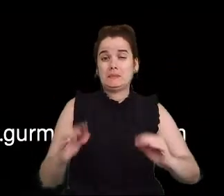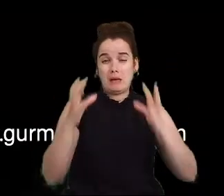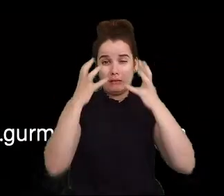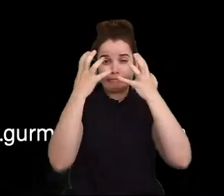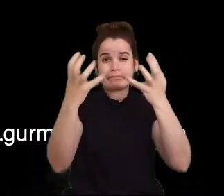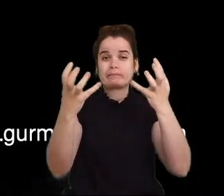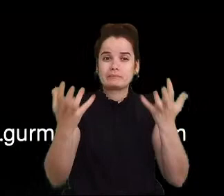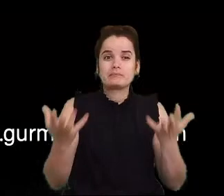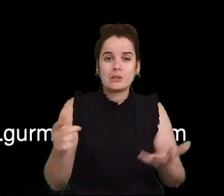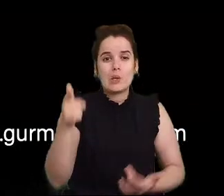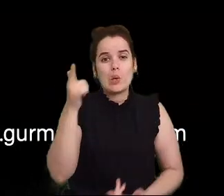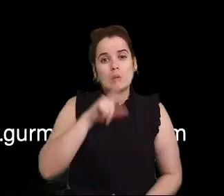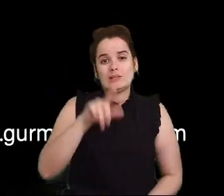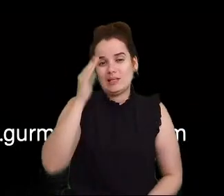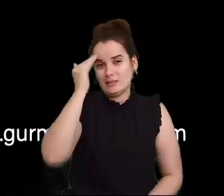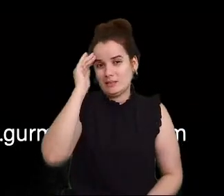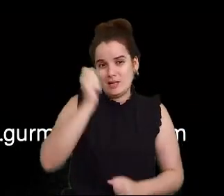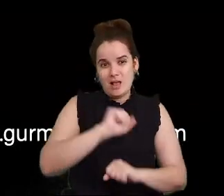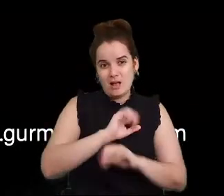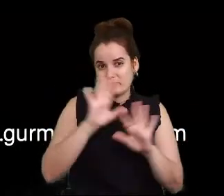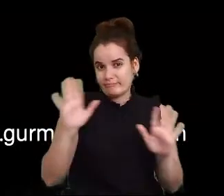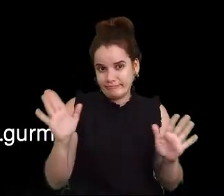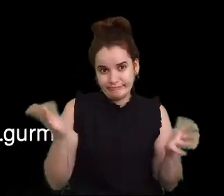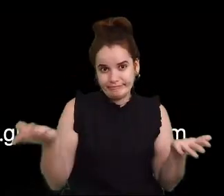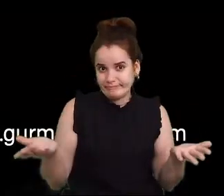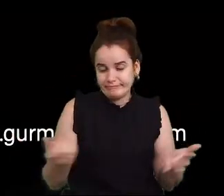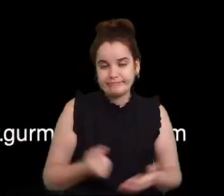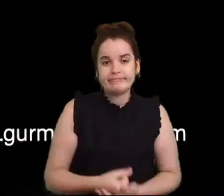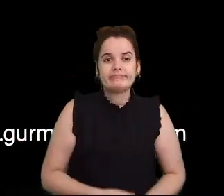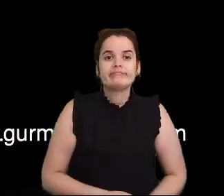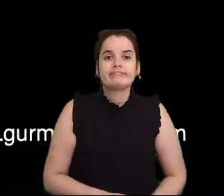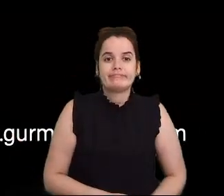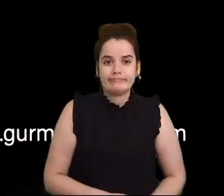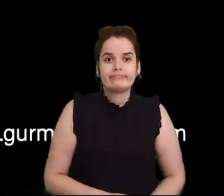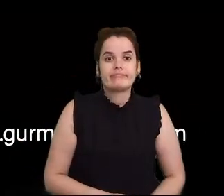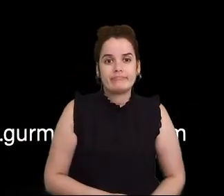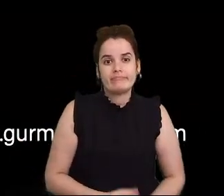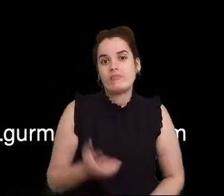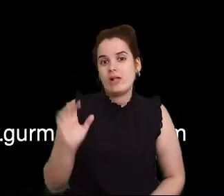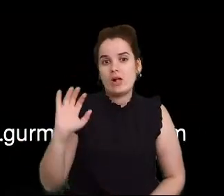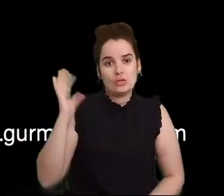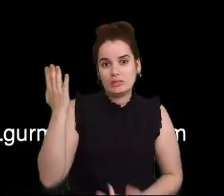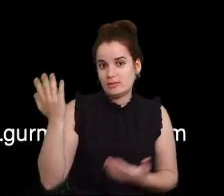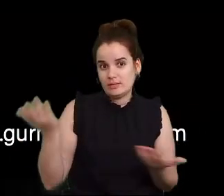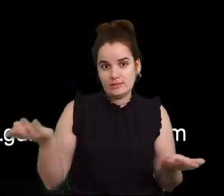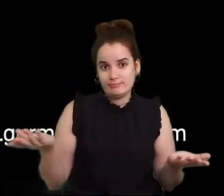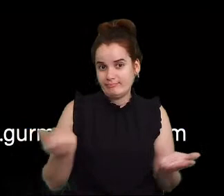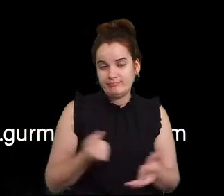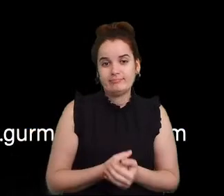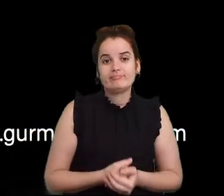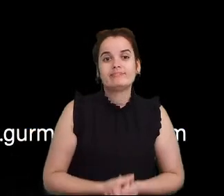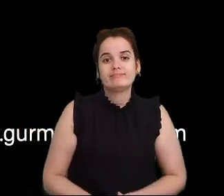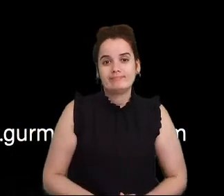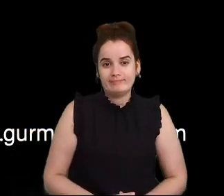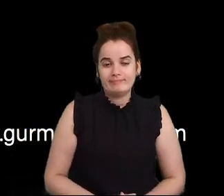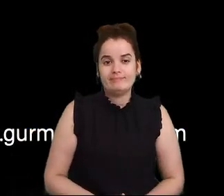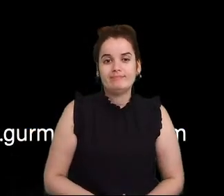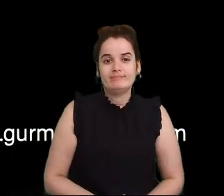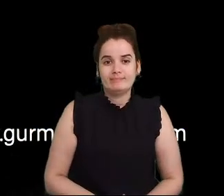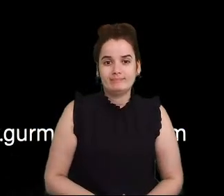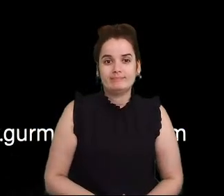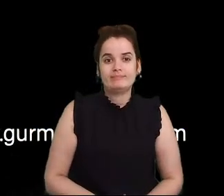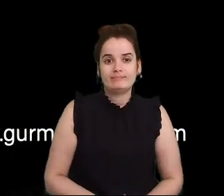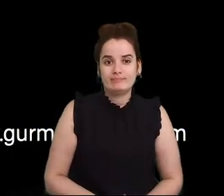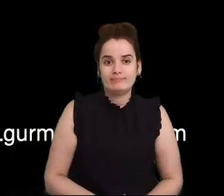And that's something that happens quite frequently when dealing with